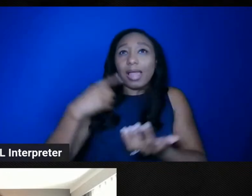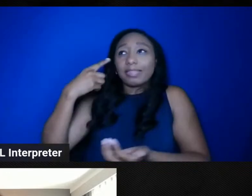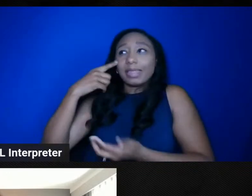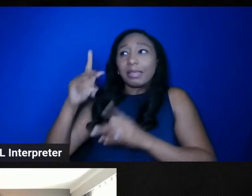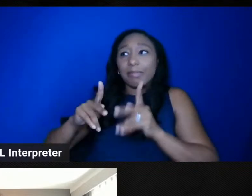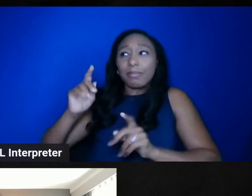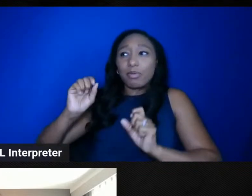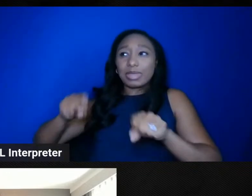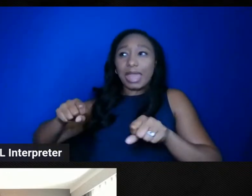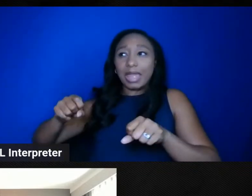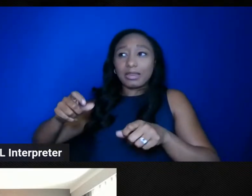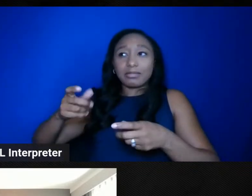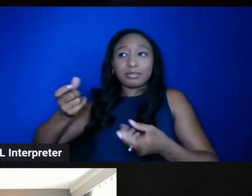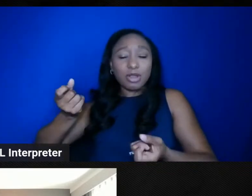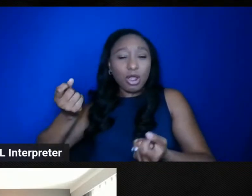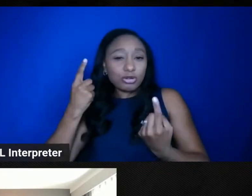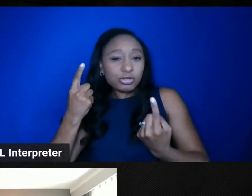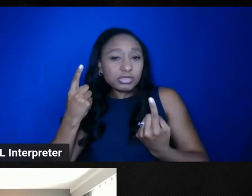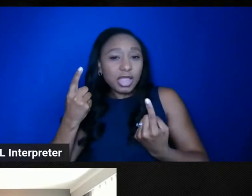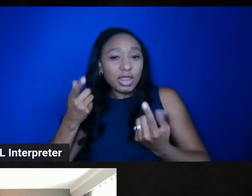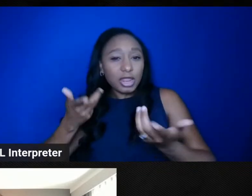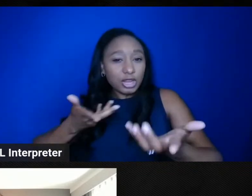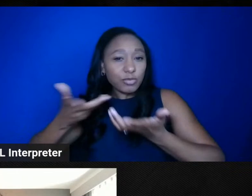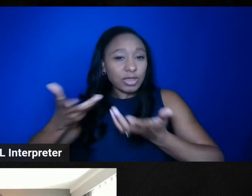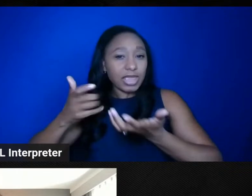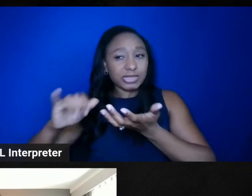mind and engage in that debate.